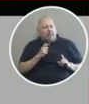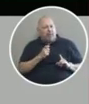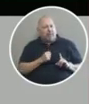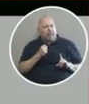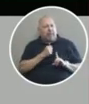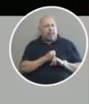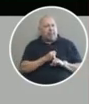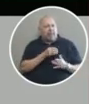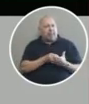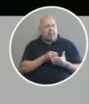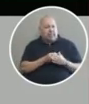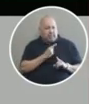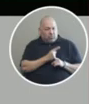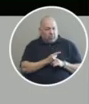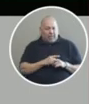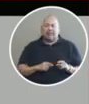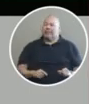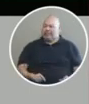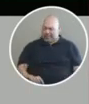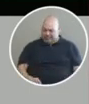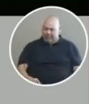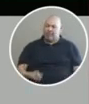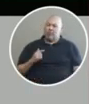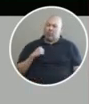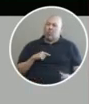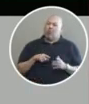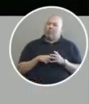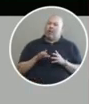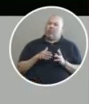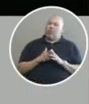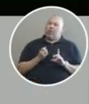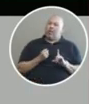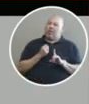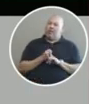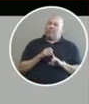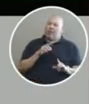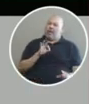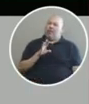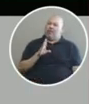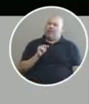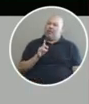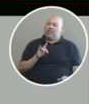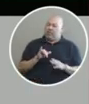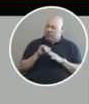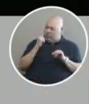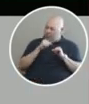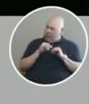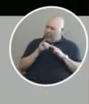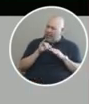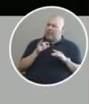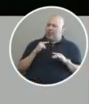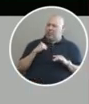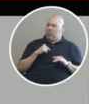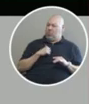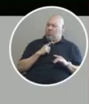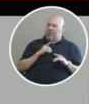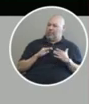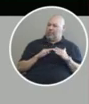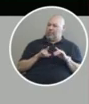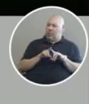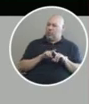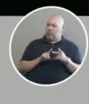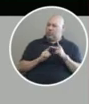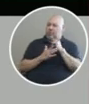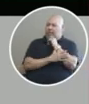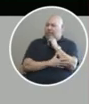impact fund, correct? Yes, we are paying this through our impact fund, but keep in mind that We at the city and also